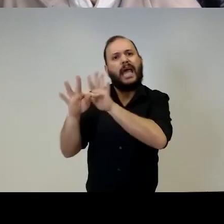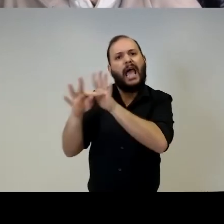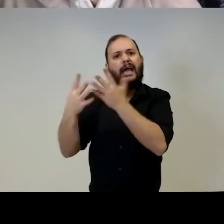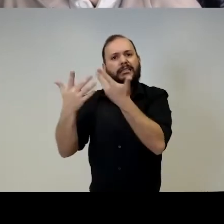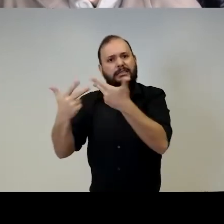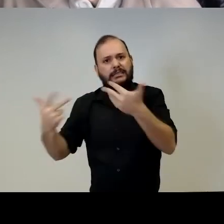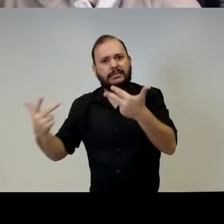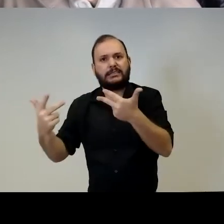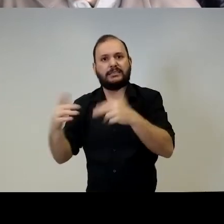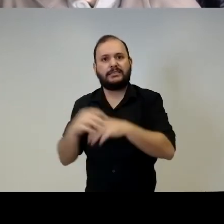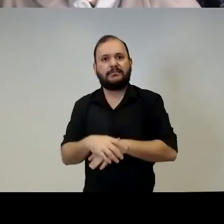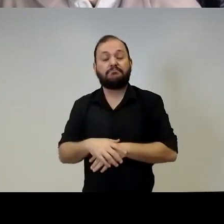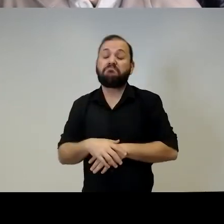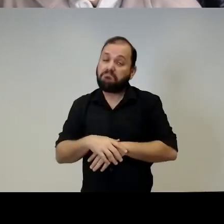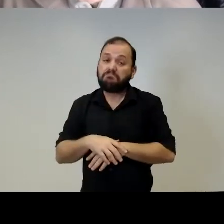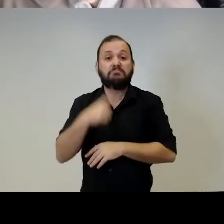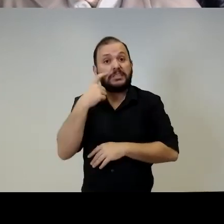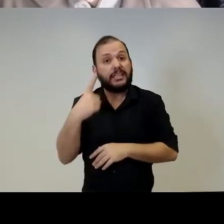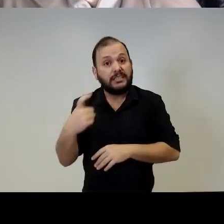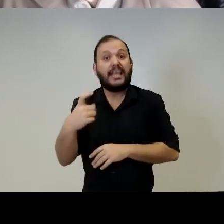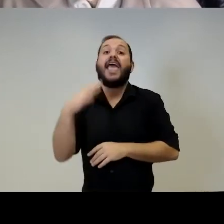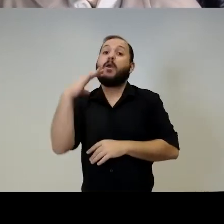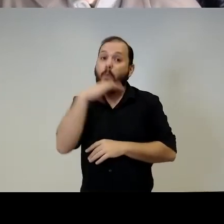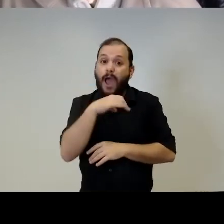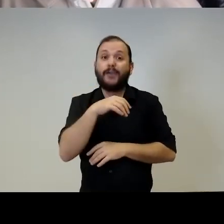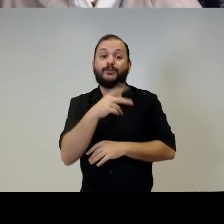think investigations are required.